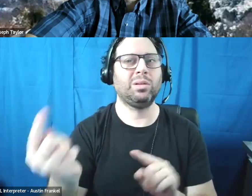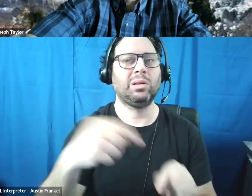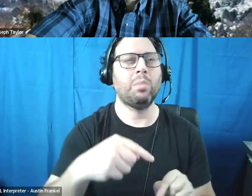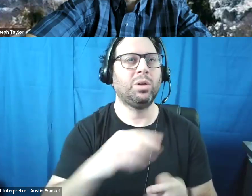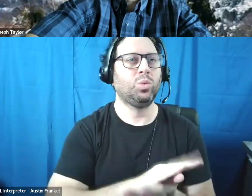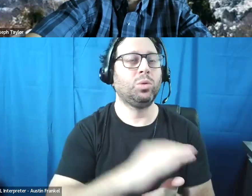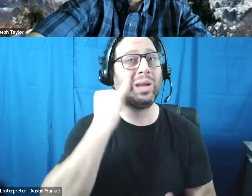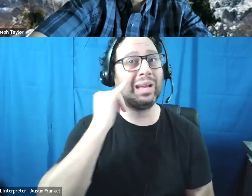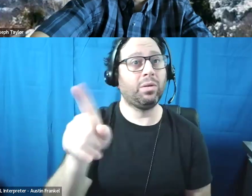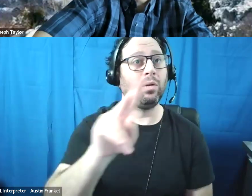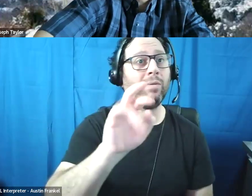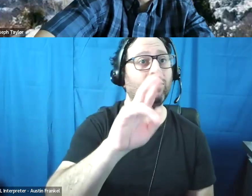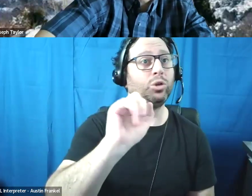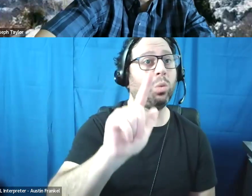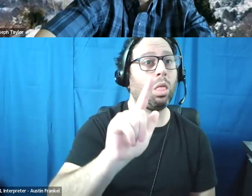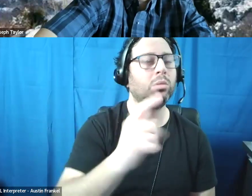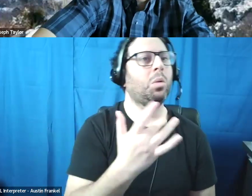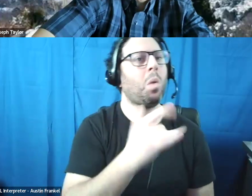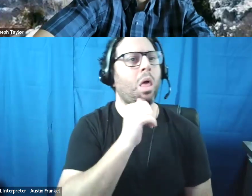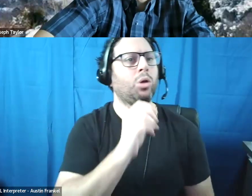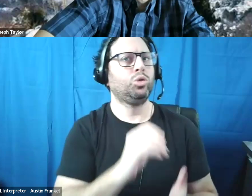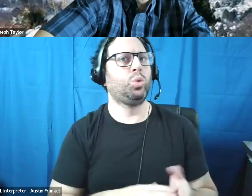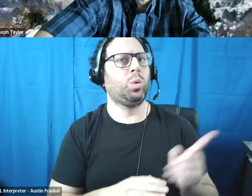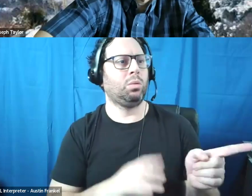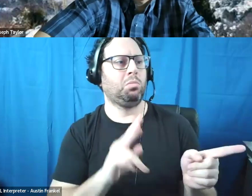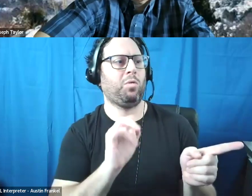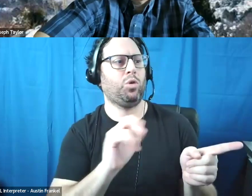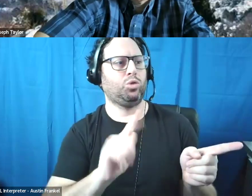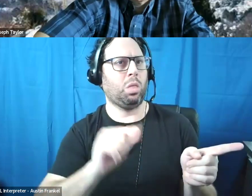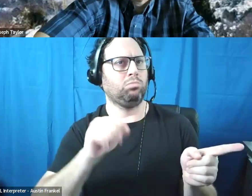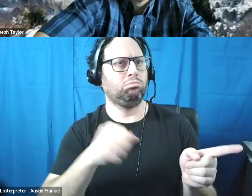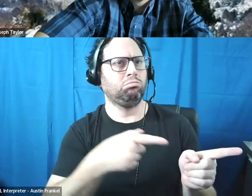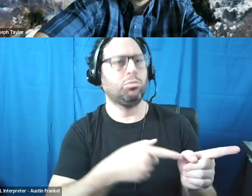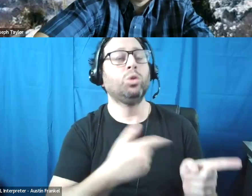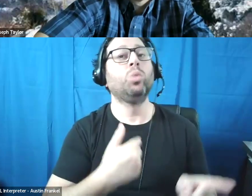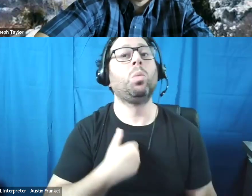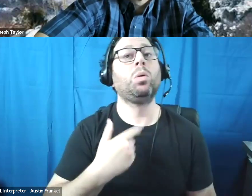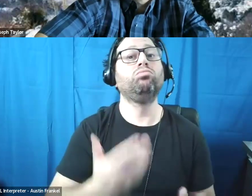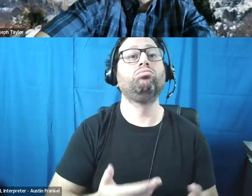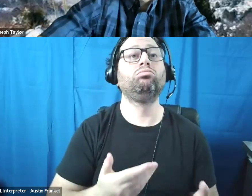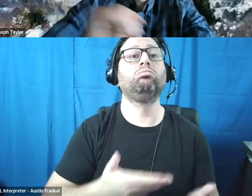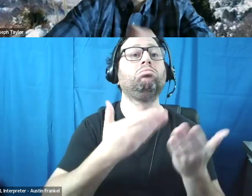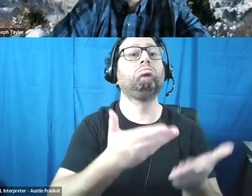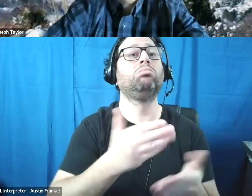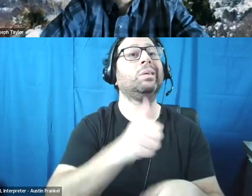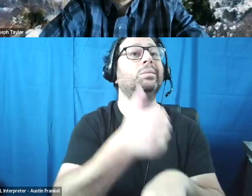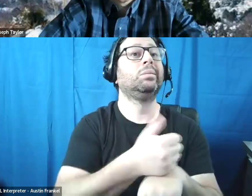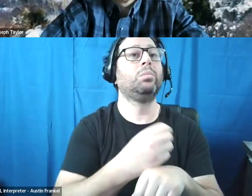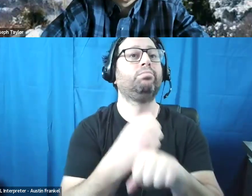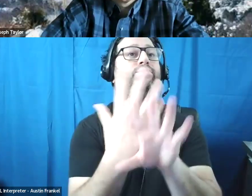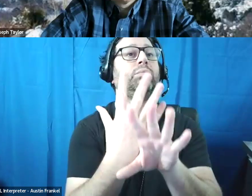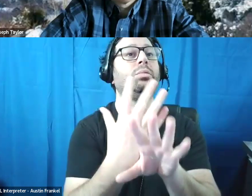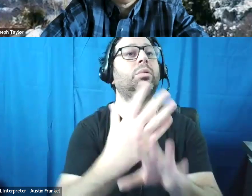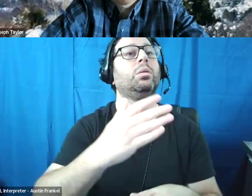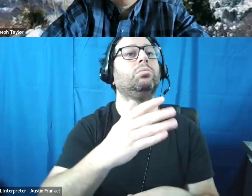virtual, why not let our students be virtual? So we'll host like a viewing party where they can be in person with us or they